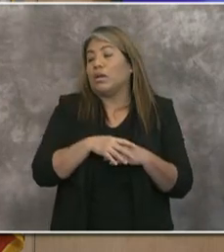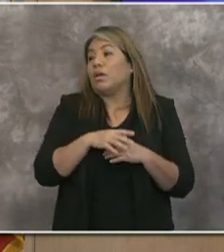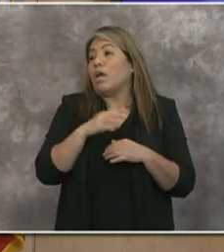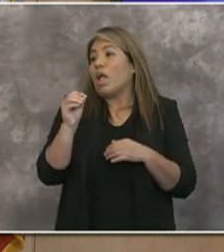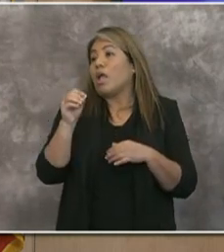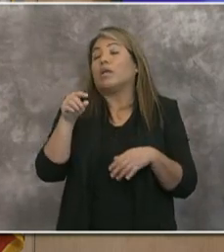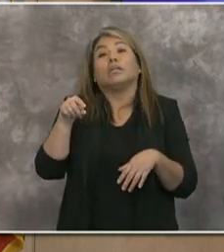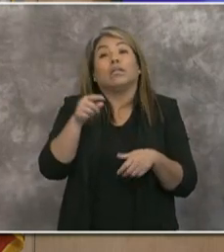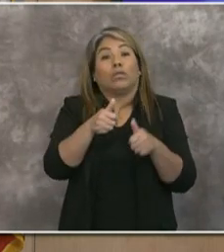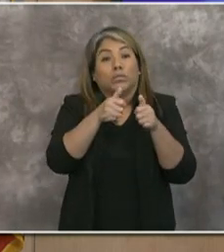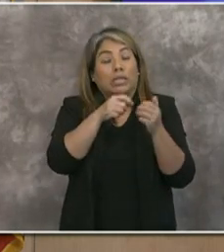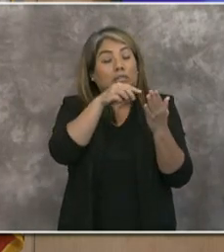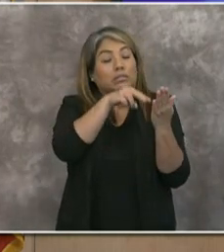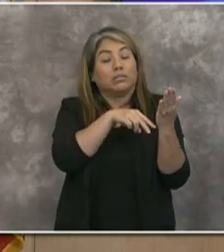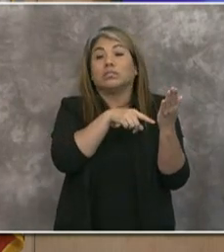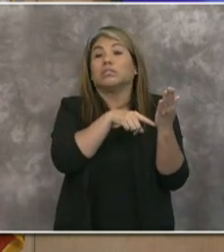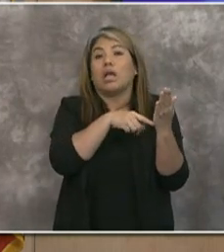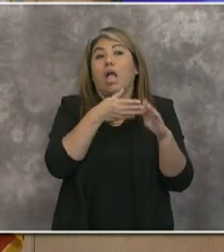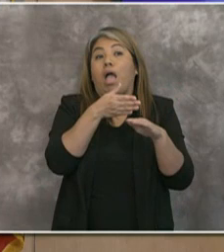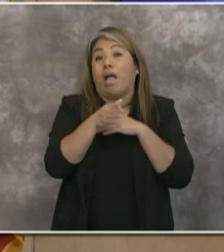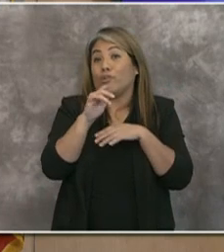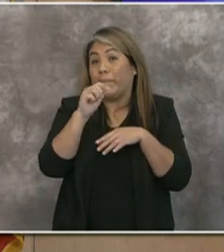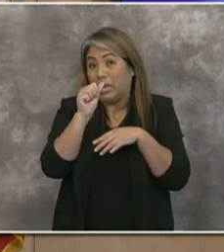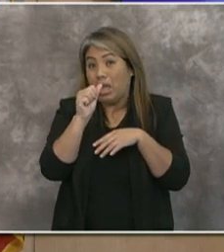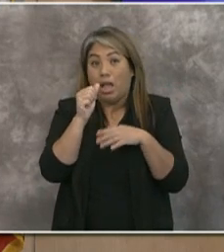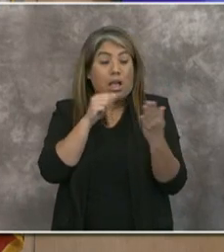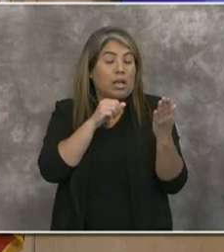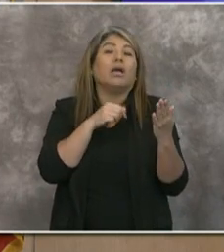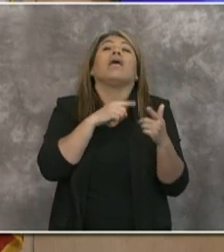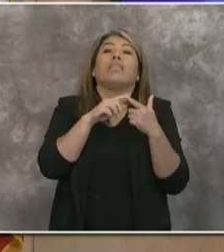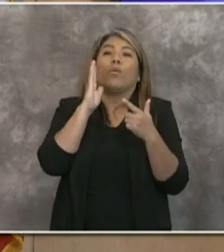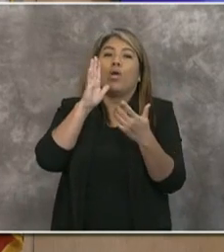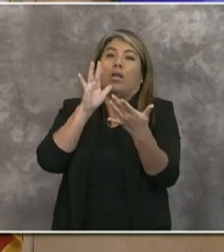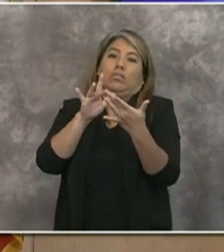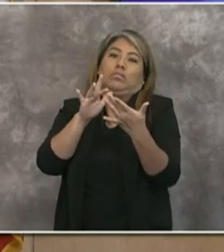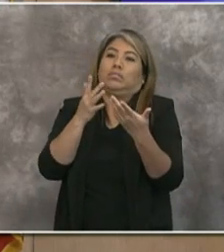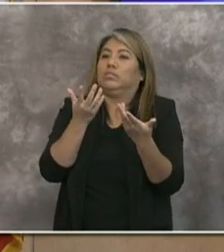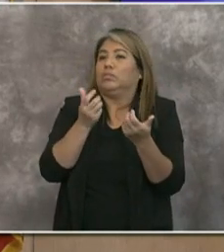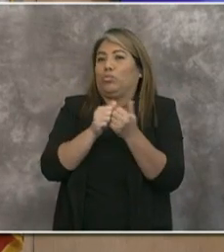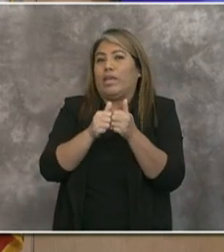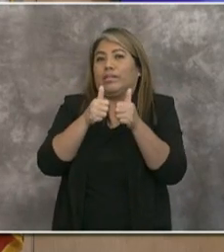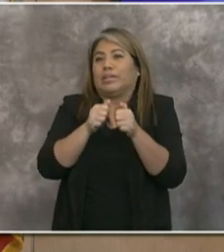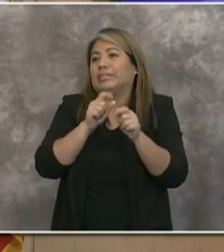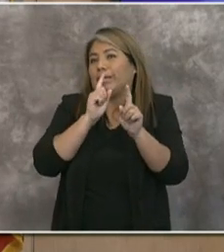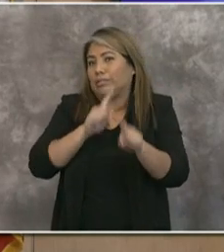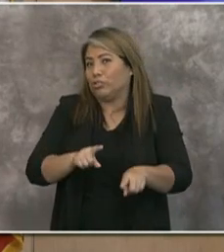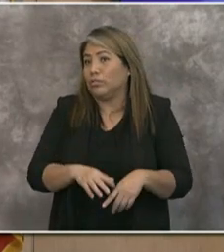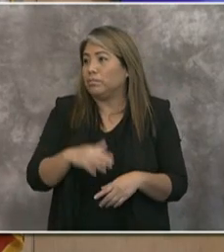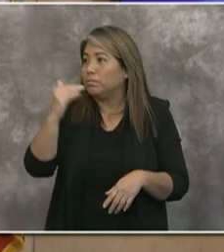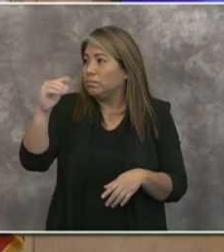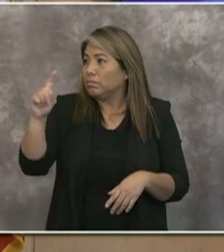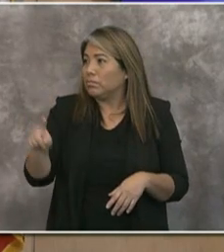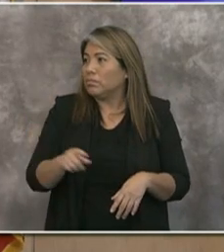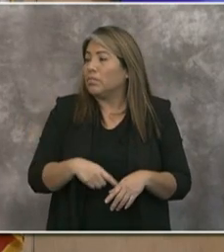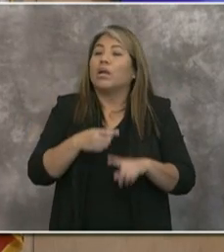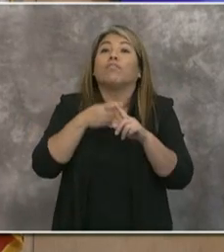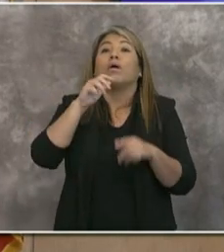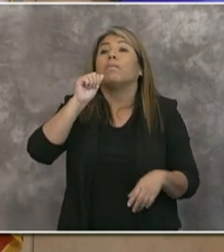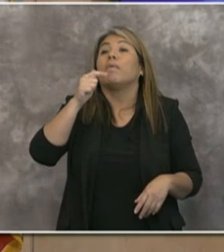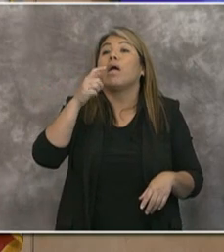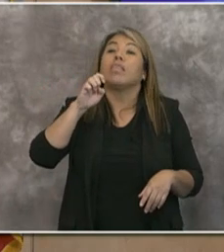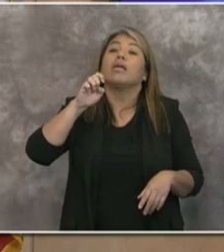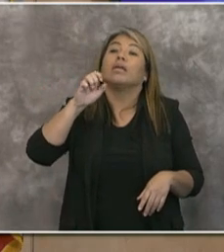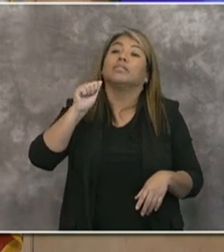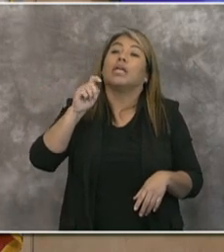those texts come in after the media briefing, we will get back to you with a texted answer. Next question. This is from Alexandra